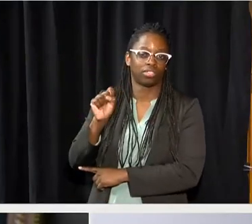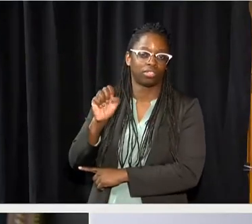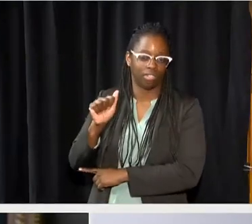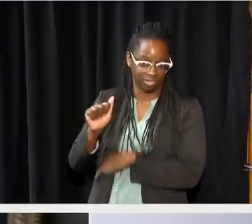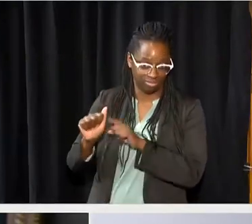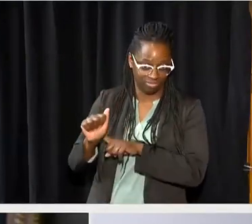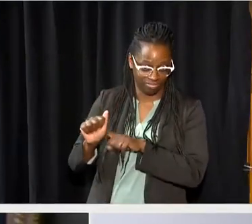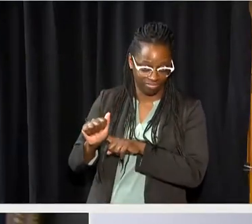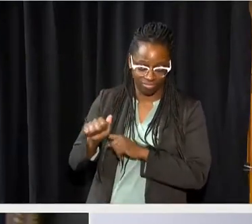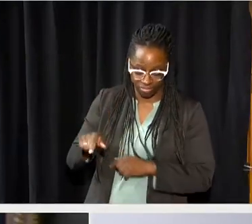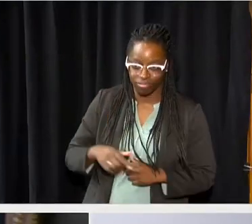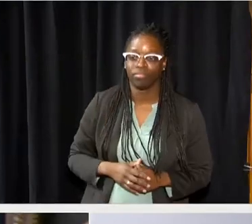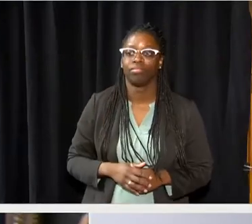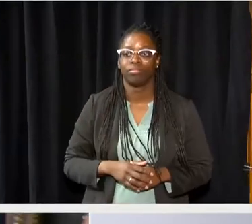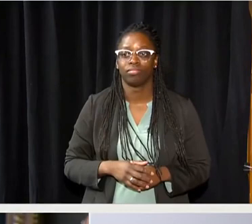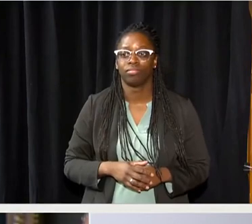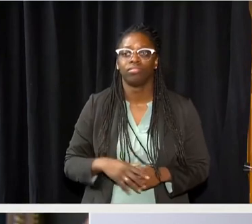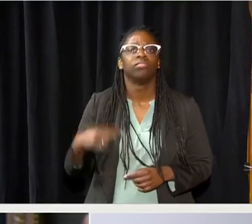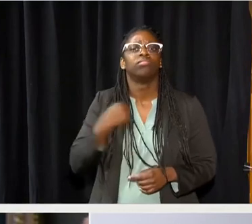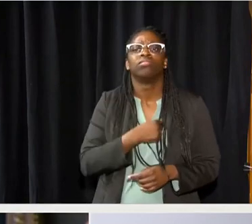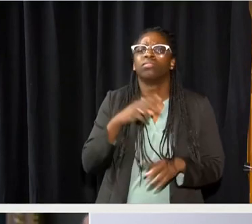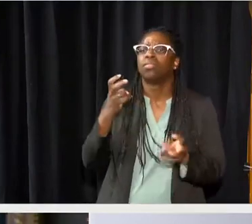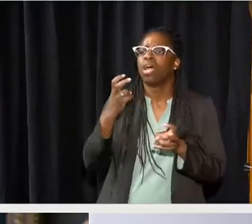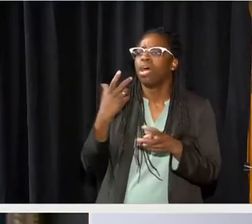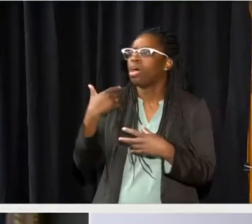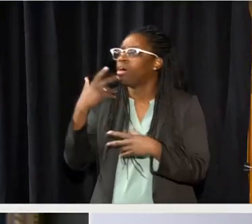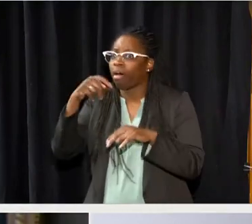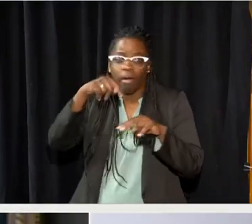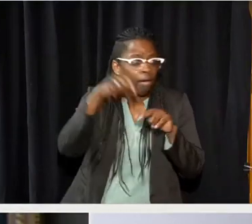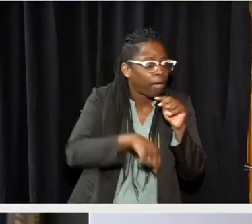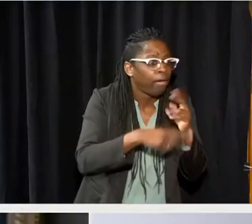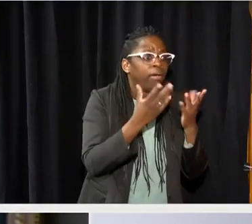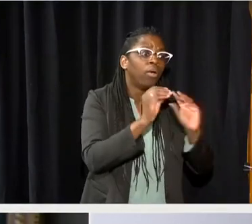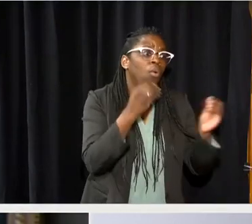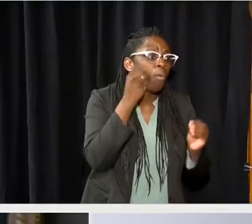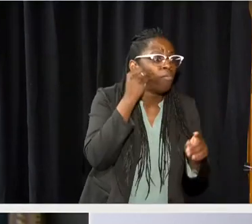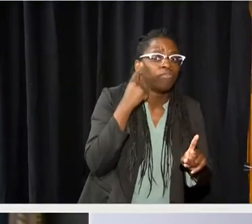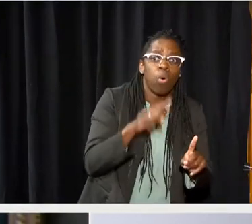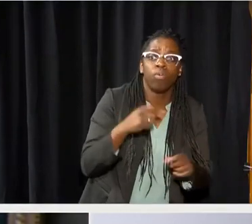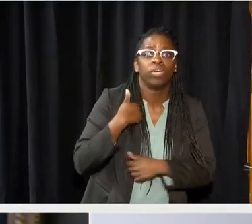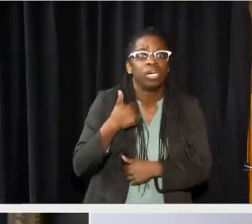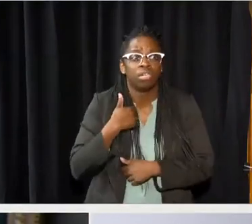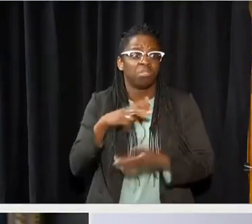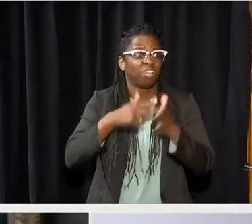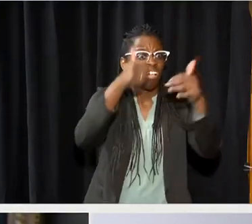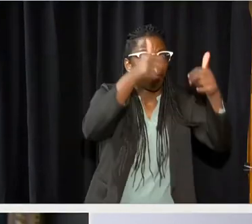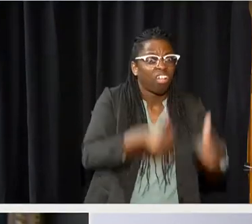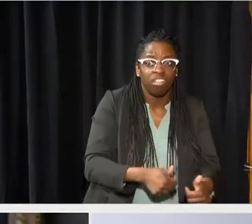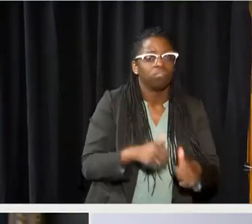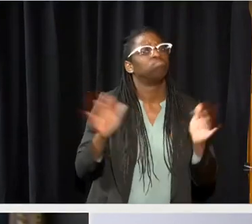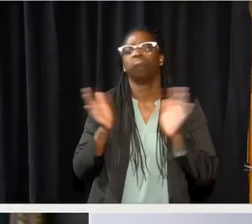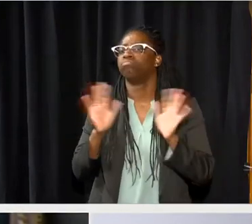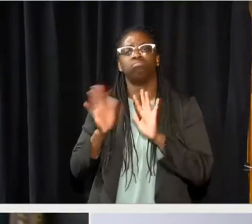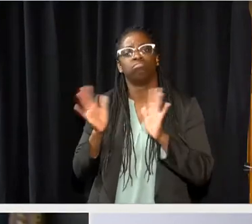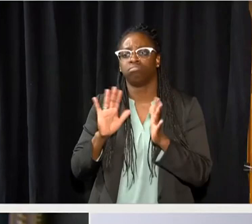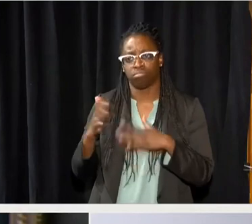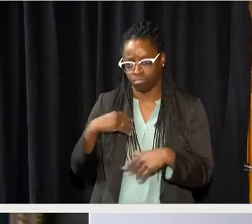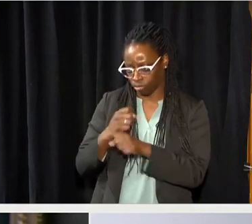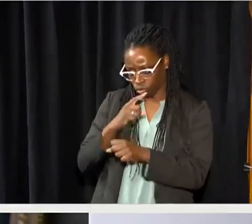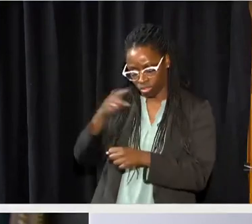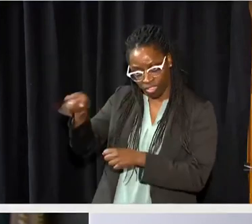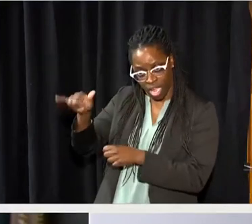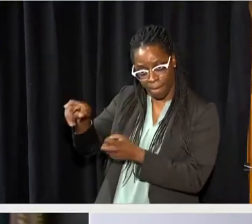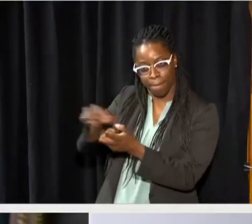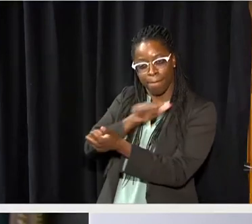new chapter, and we will never let our veterans down again. So now let's pass the HERO Act and